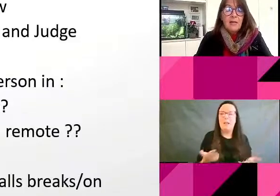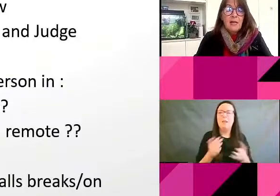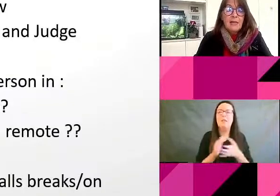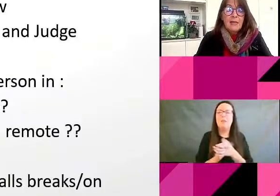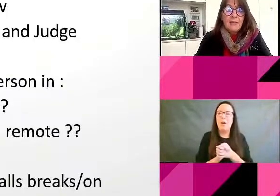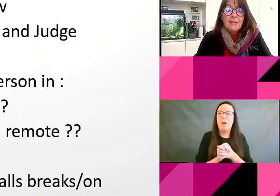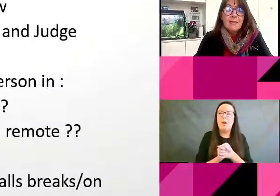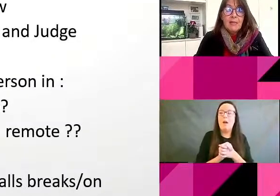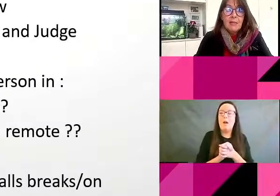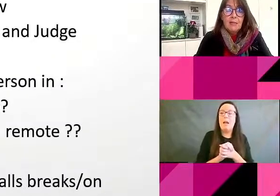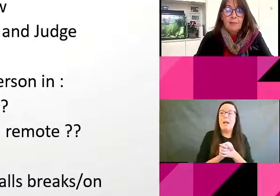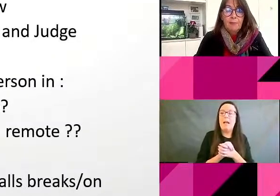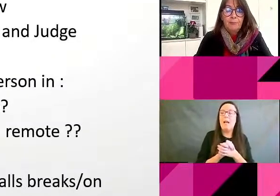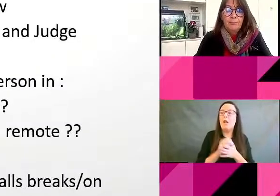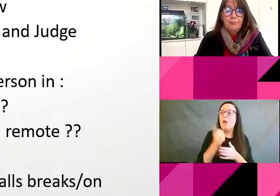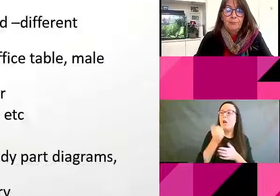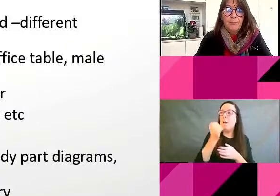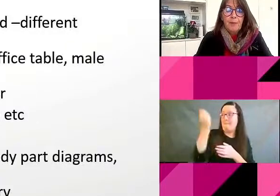to slide